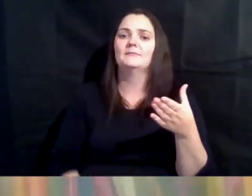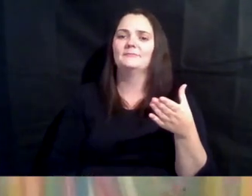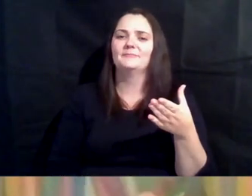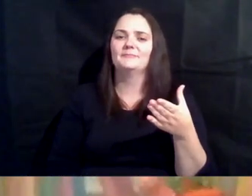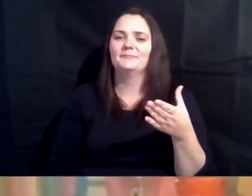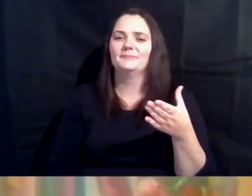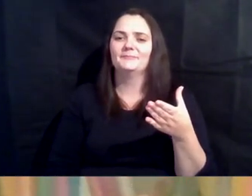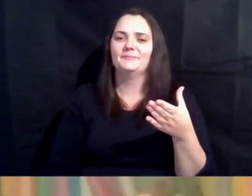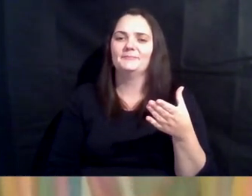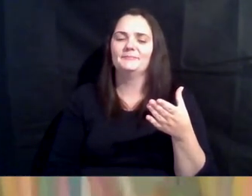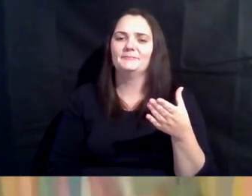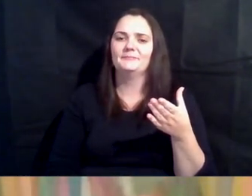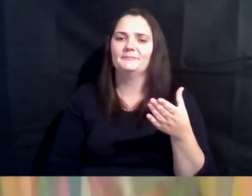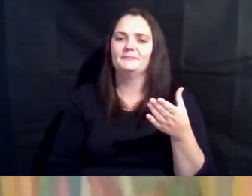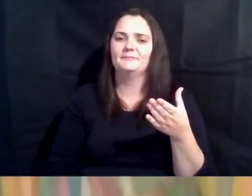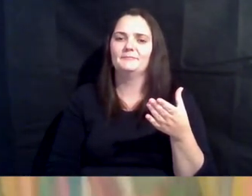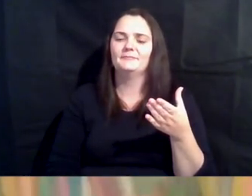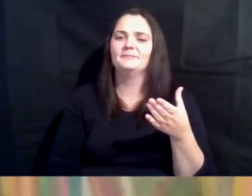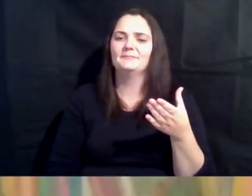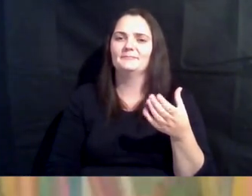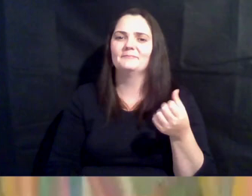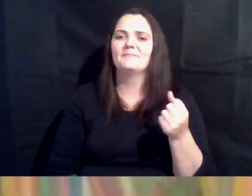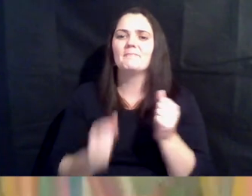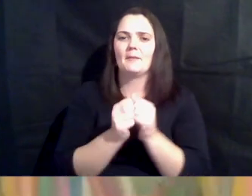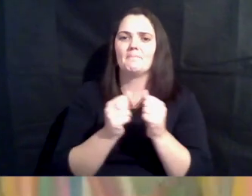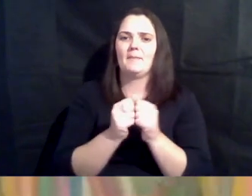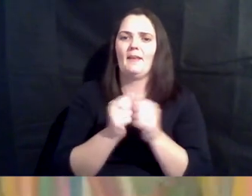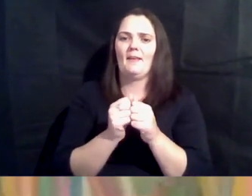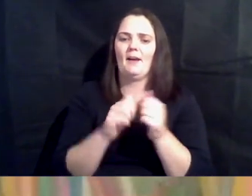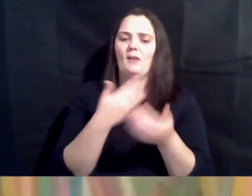this down just a little bit. One on top of the other.